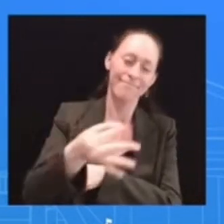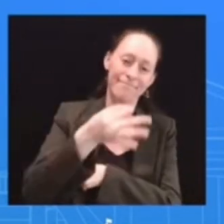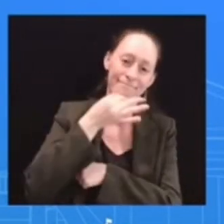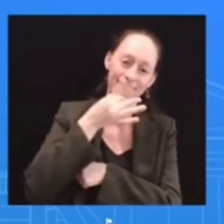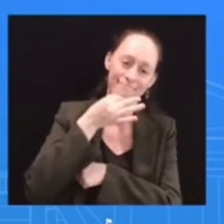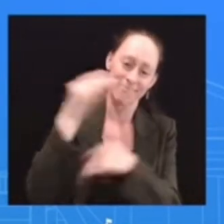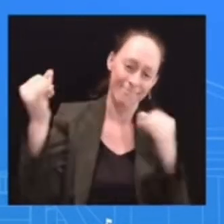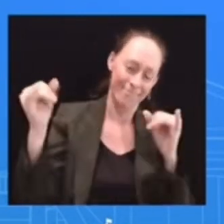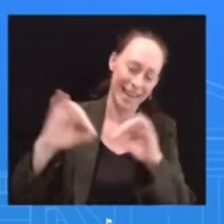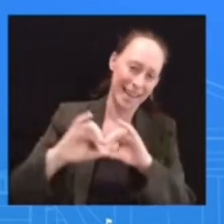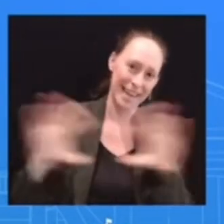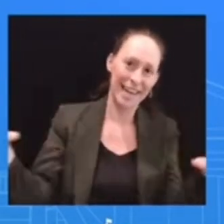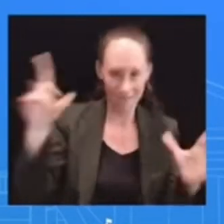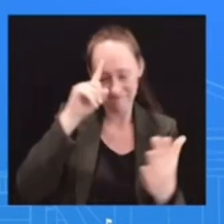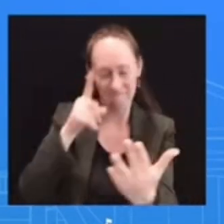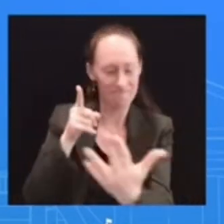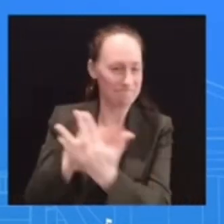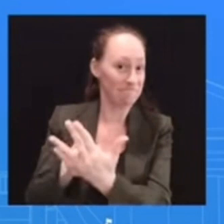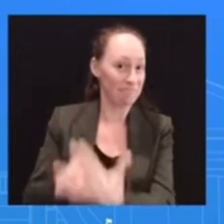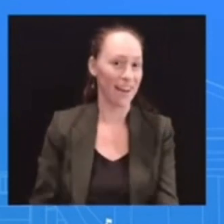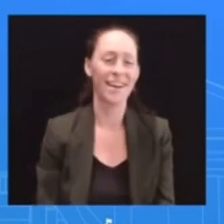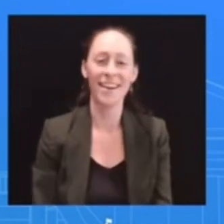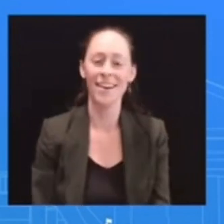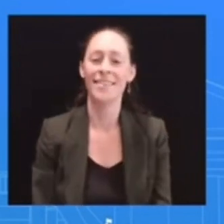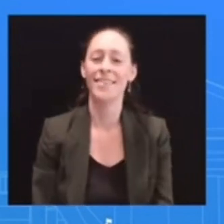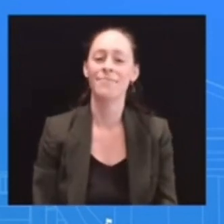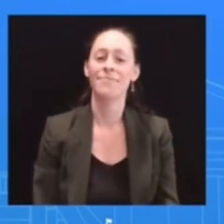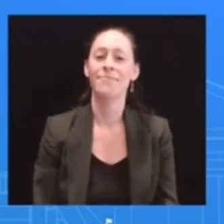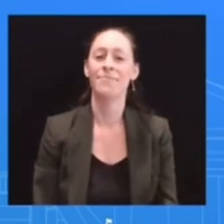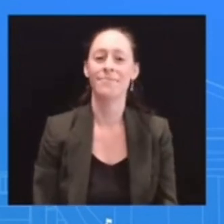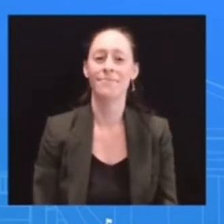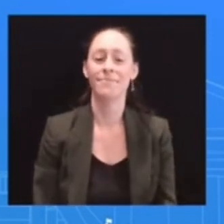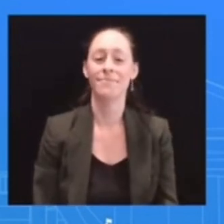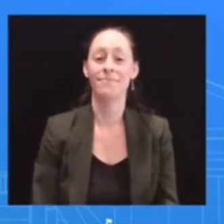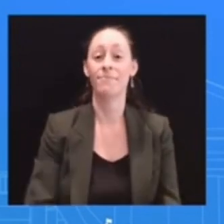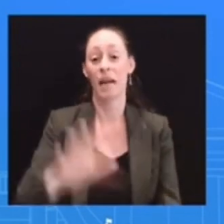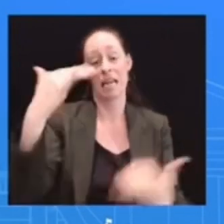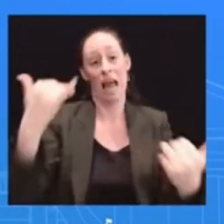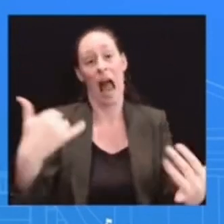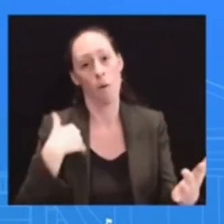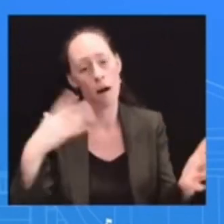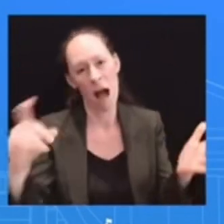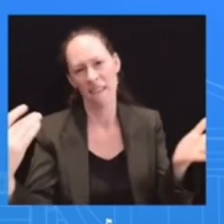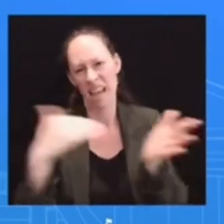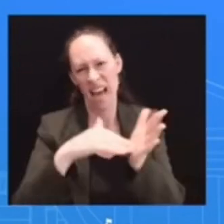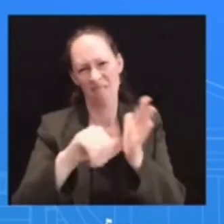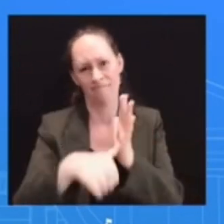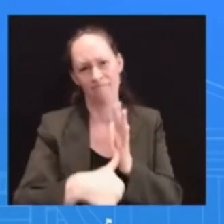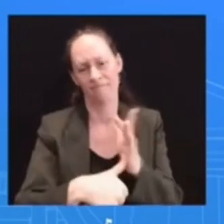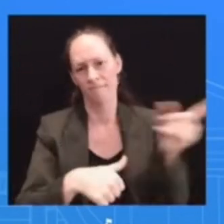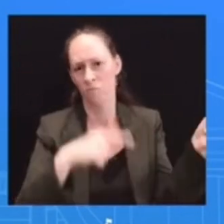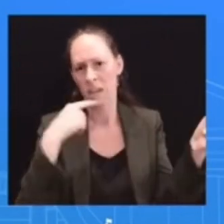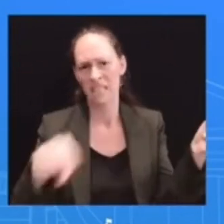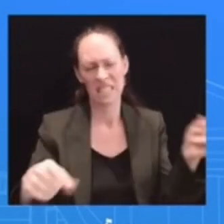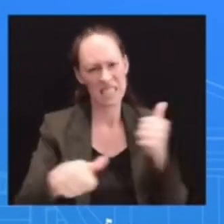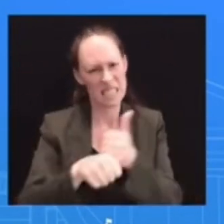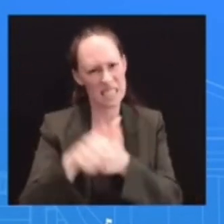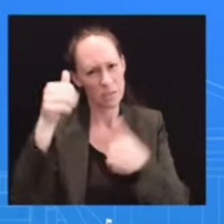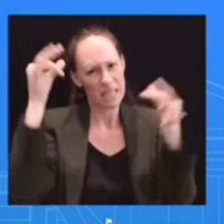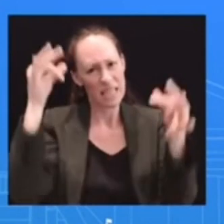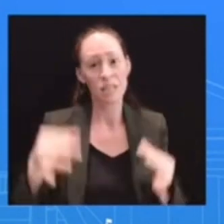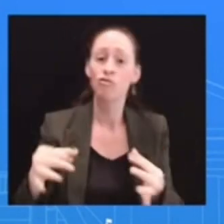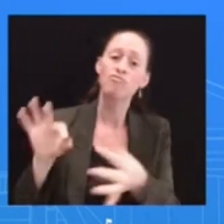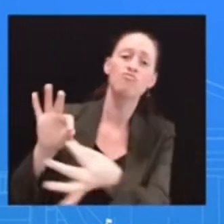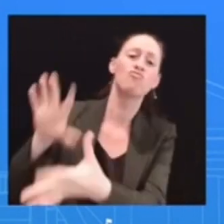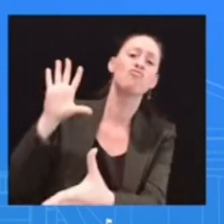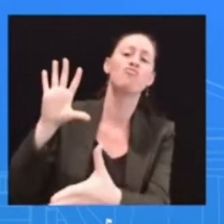Russia's irresponsible and dangerous decision to suspend its participation in the Black Sea Grain Initiative, which will exacerbate food scarcity and harm millions